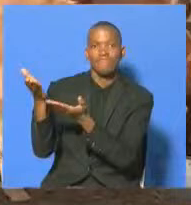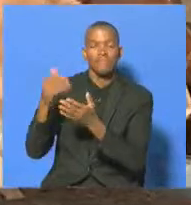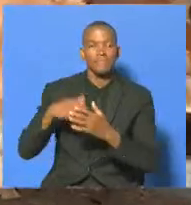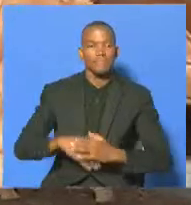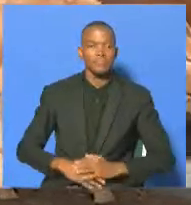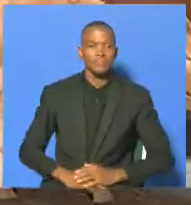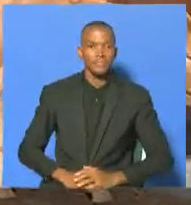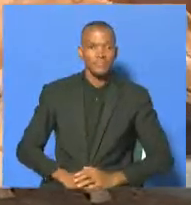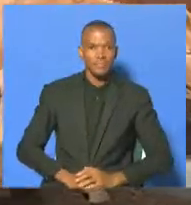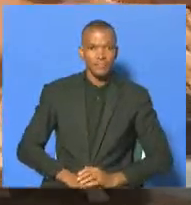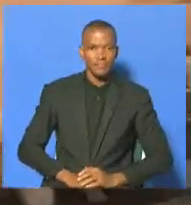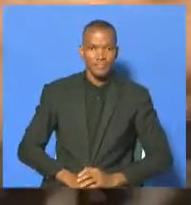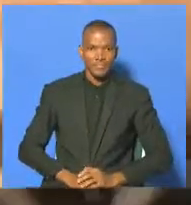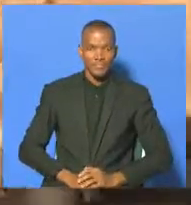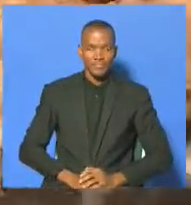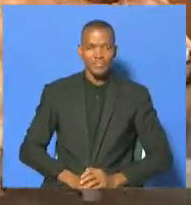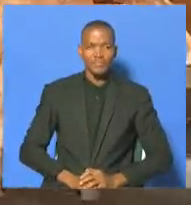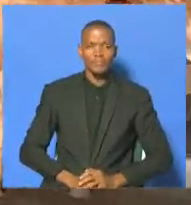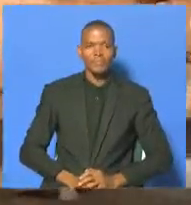BTV News.